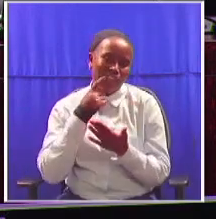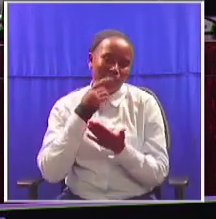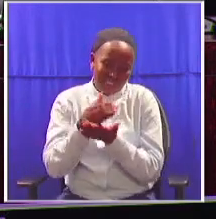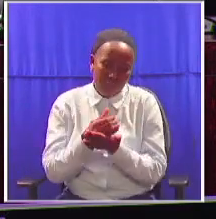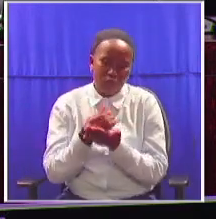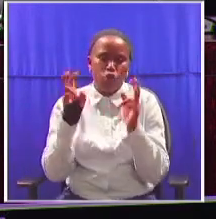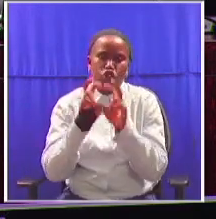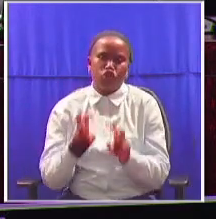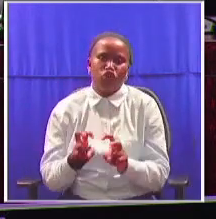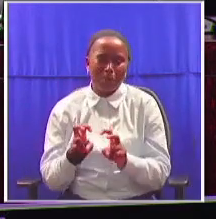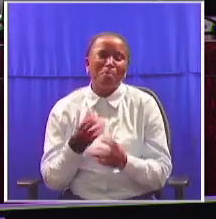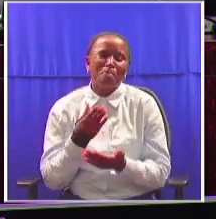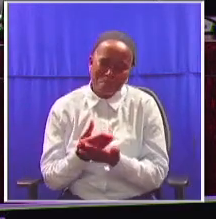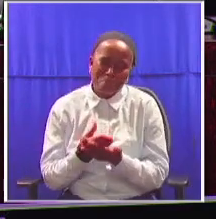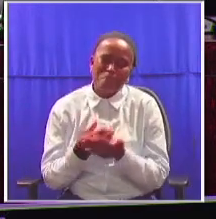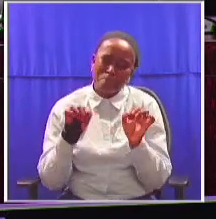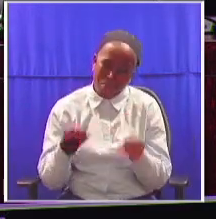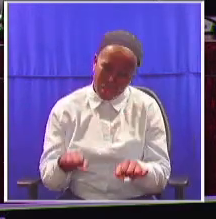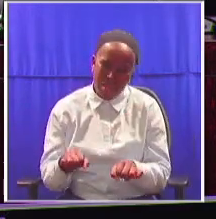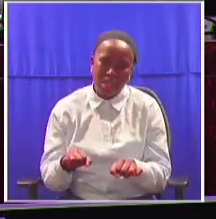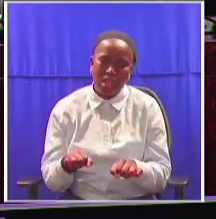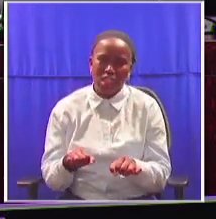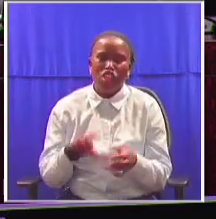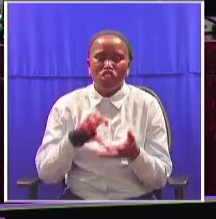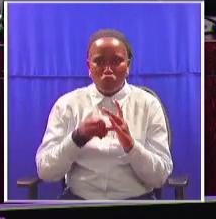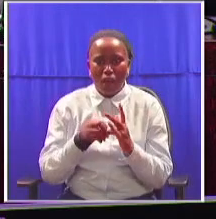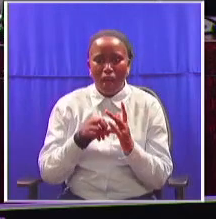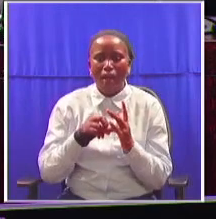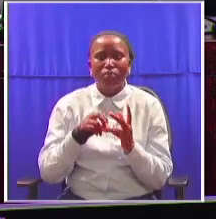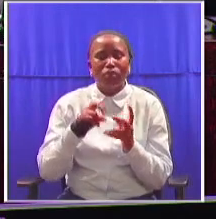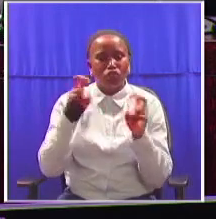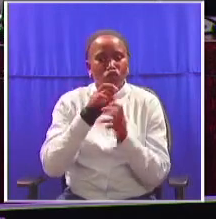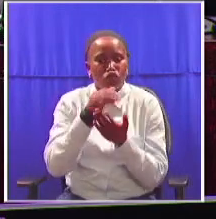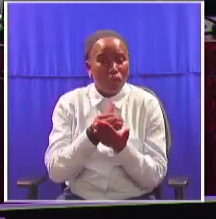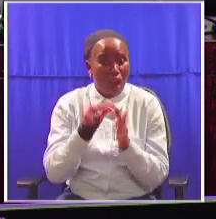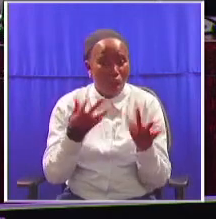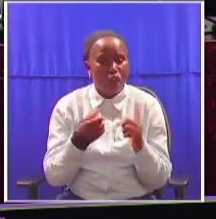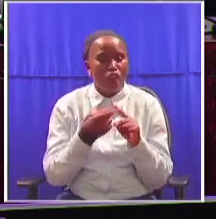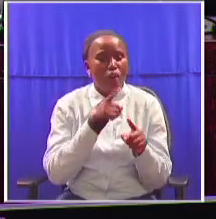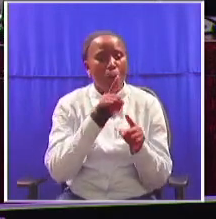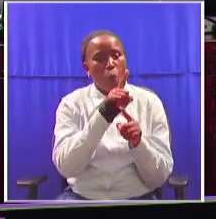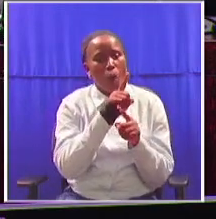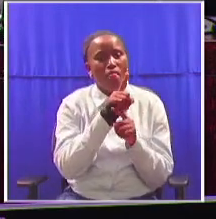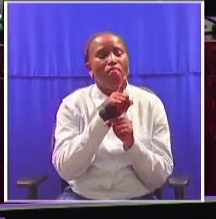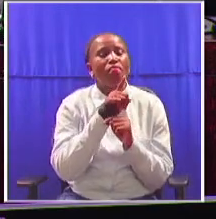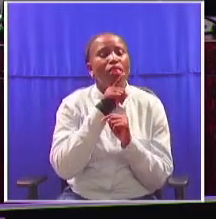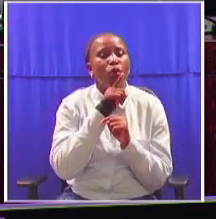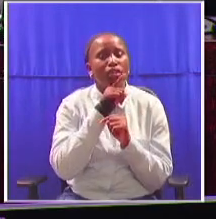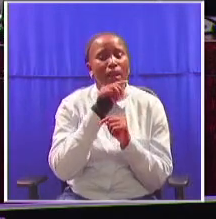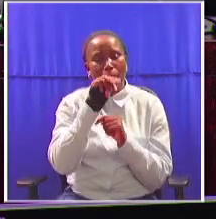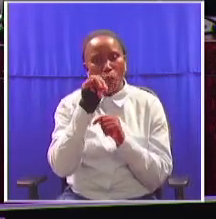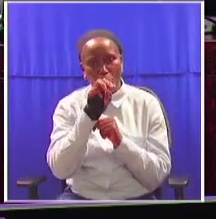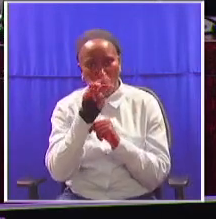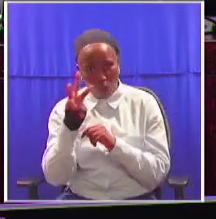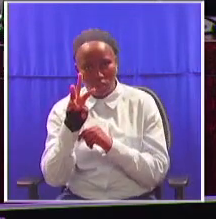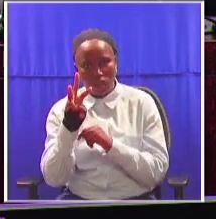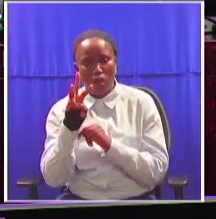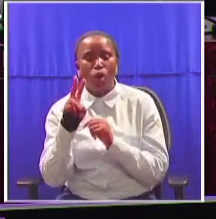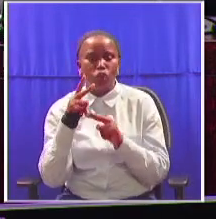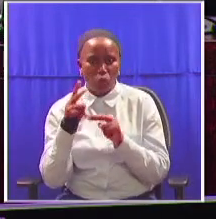can reduce demand by up to 1,000 megawatts or 1 full stage of load